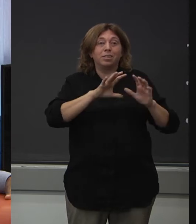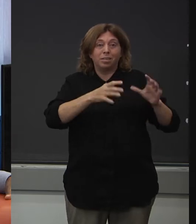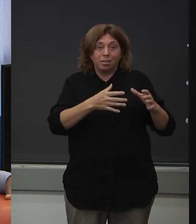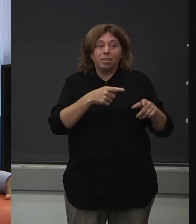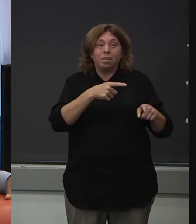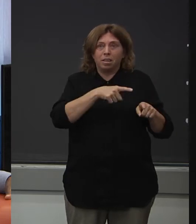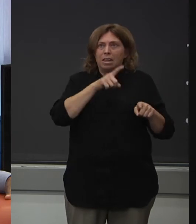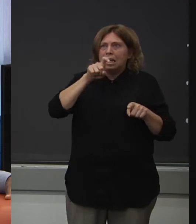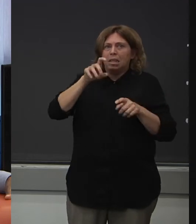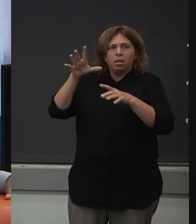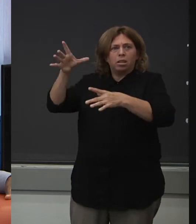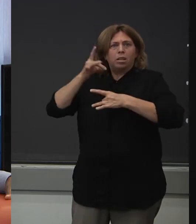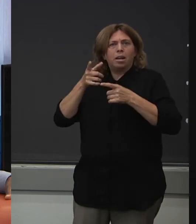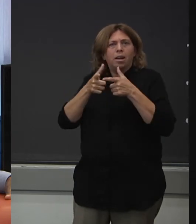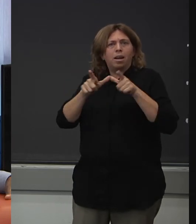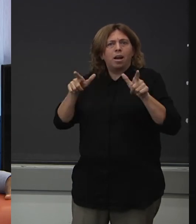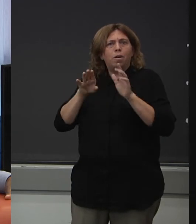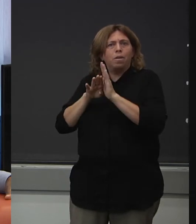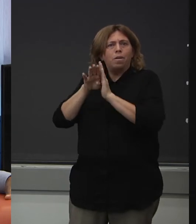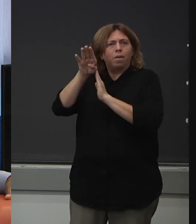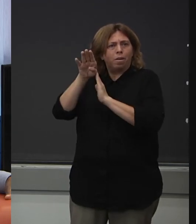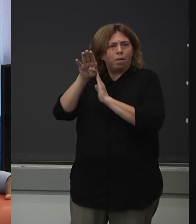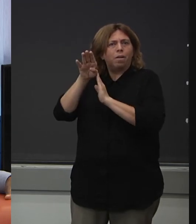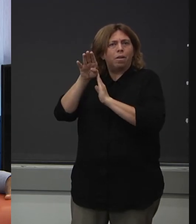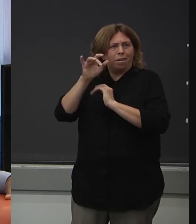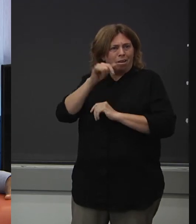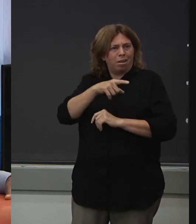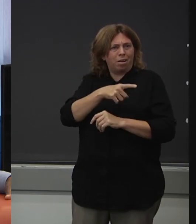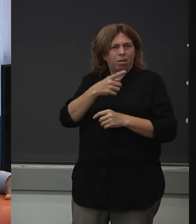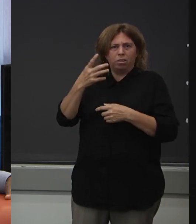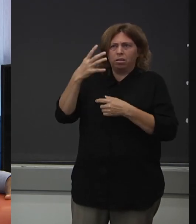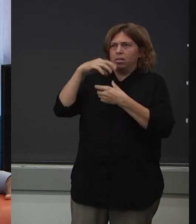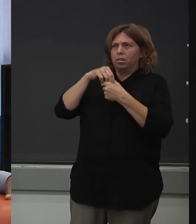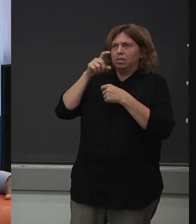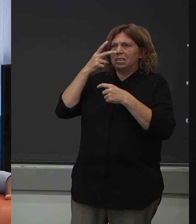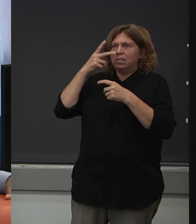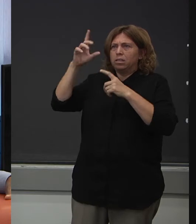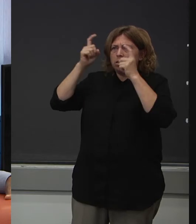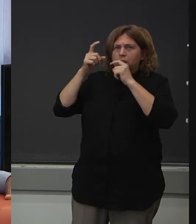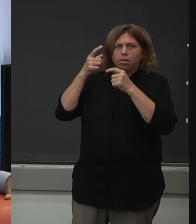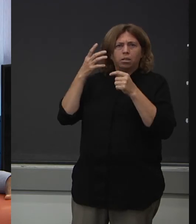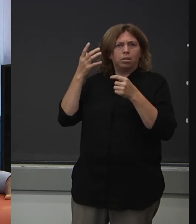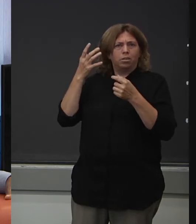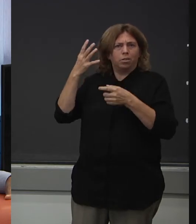that teachers can clearly and easily communicate with